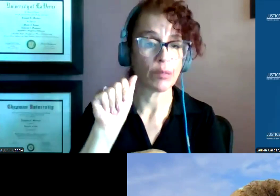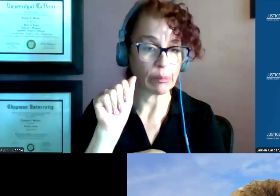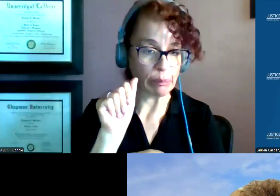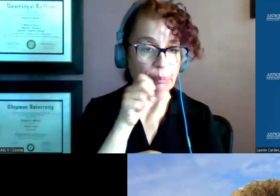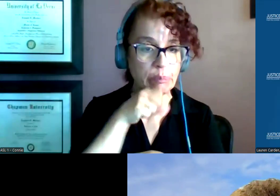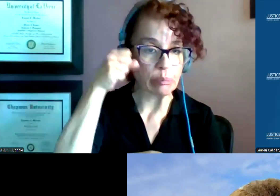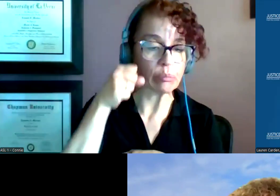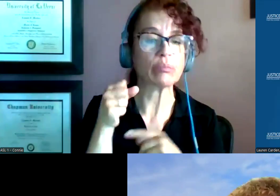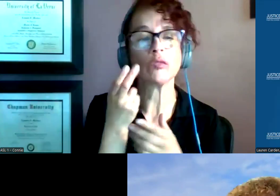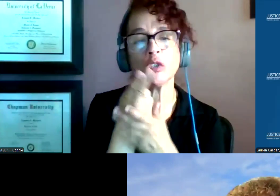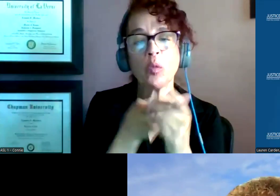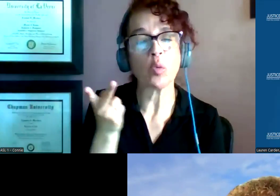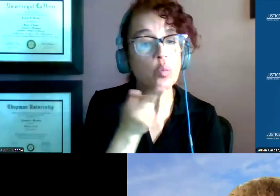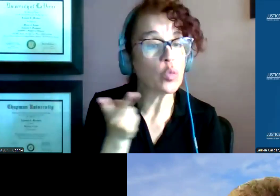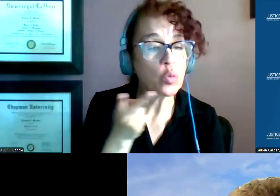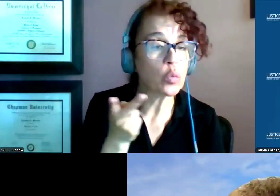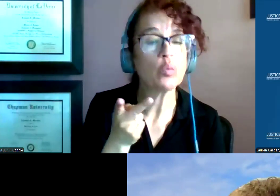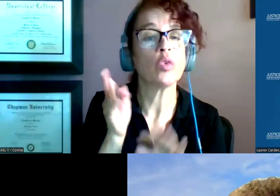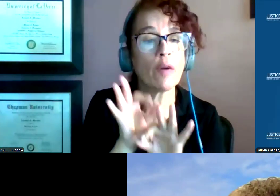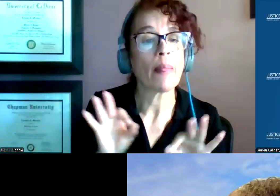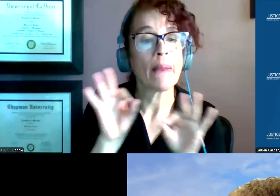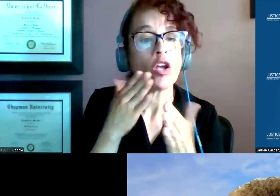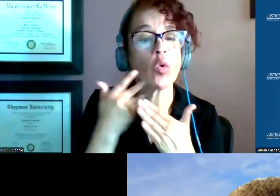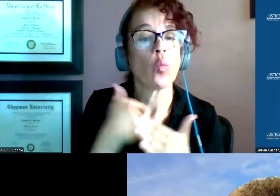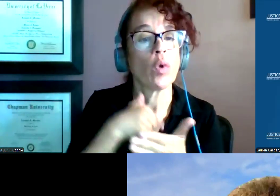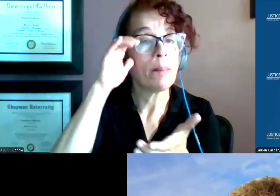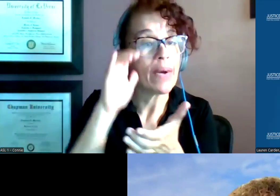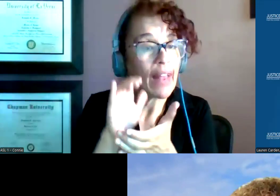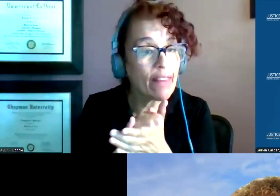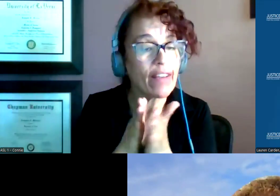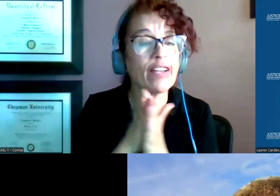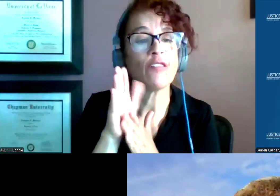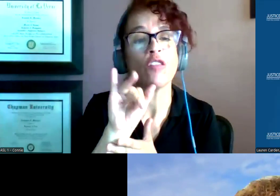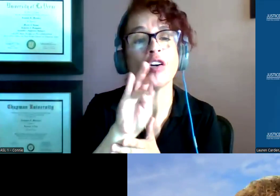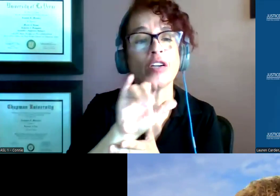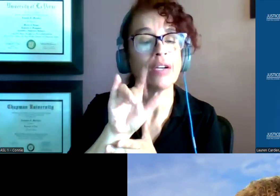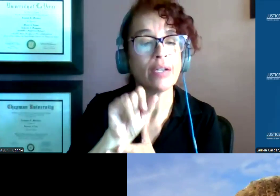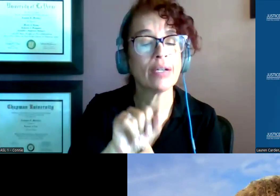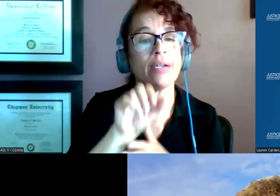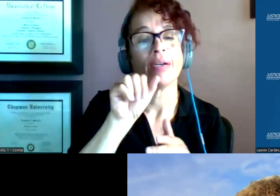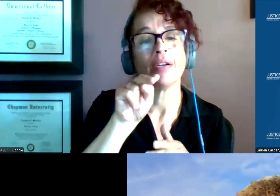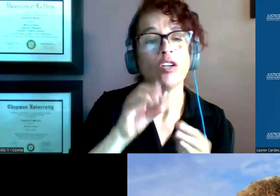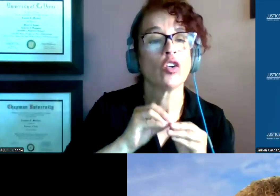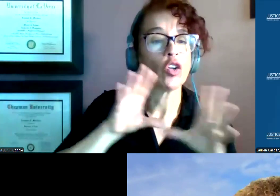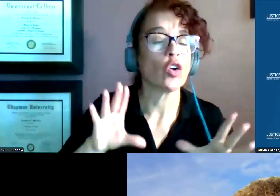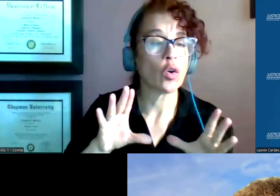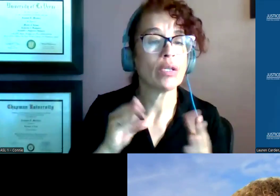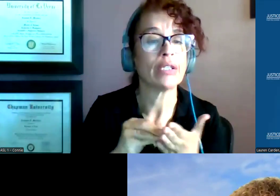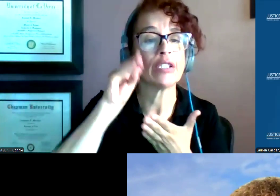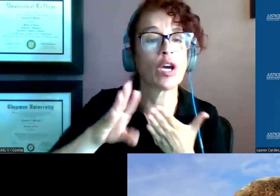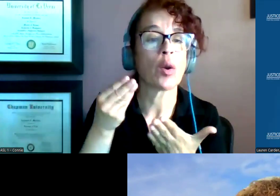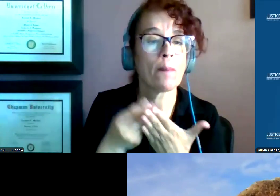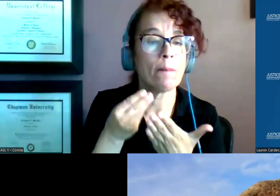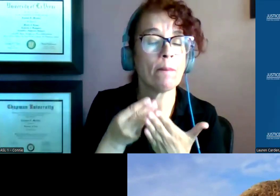both of these bills are just good examples, we believe, of furthering the initiatives of the MPA without extensive budget